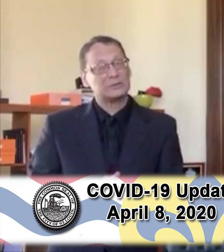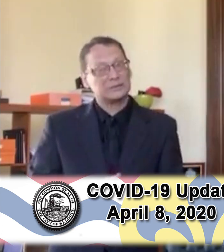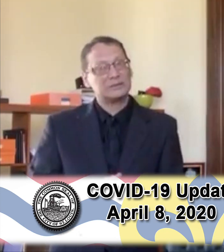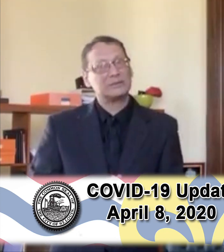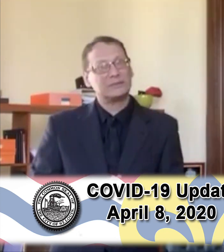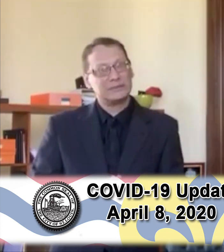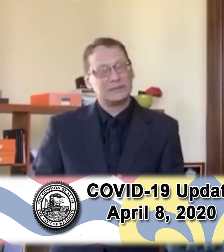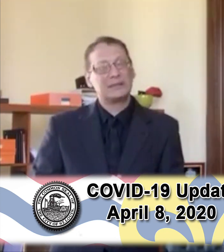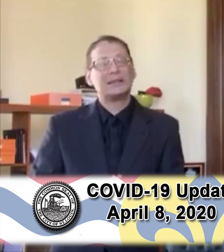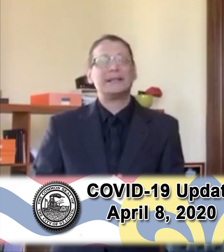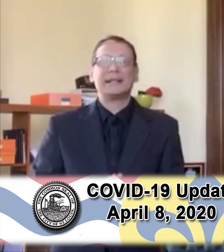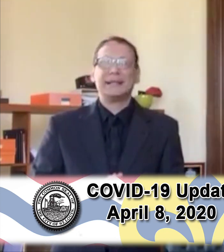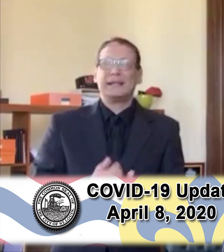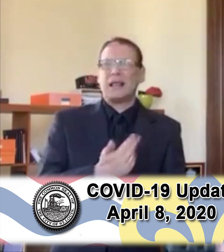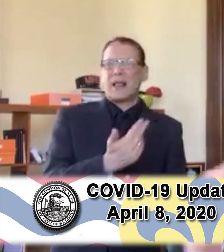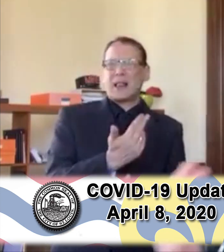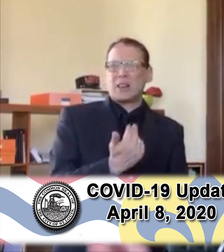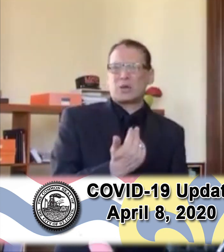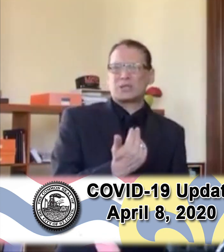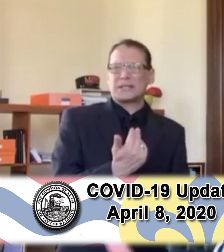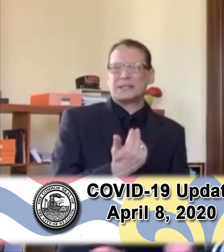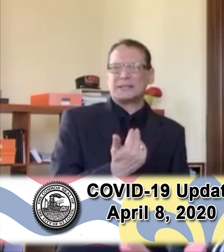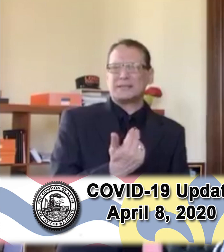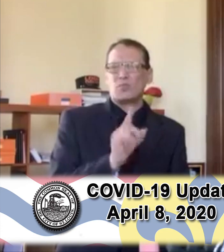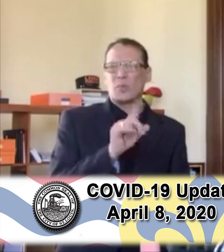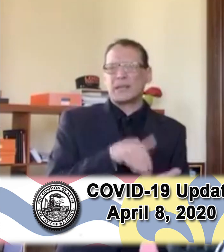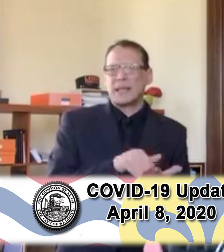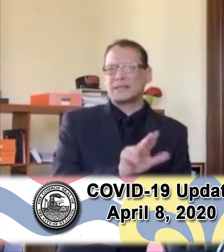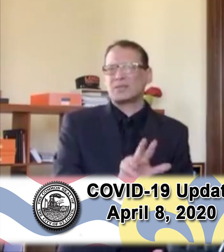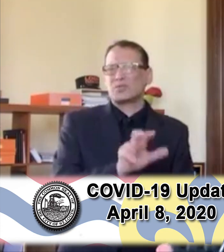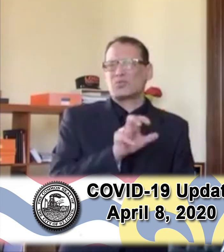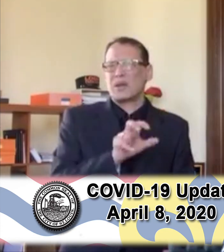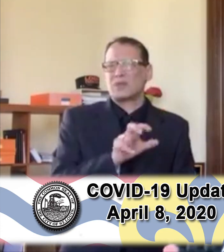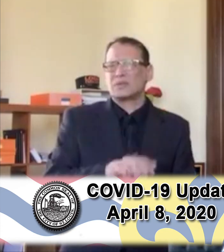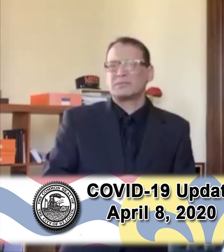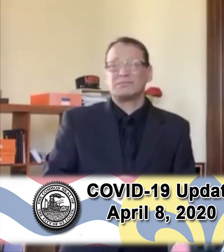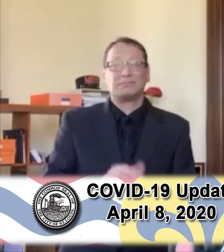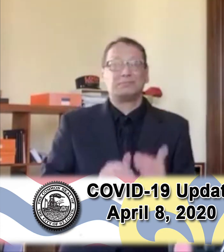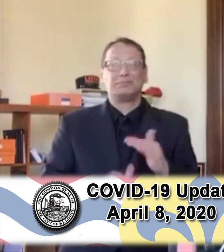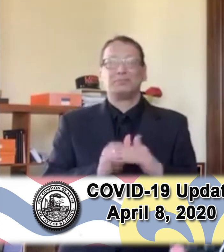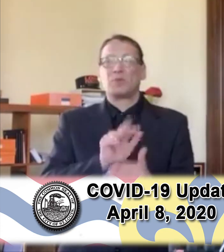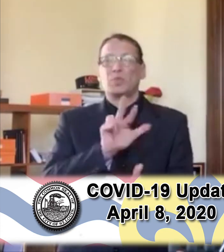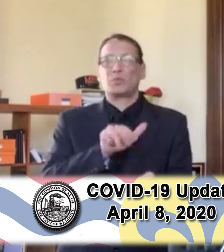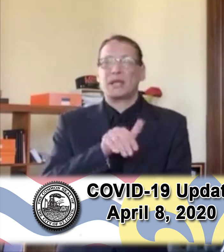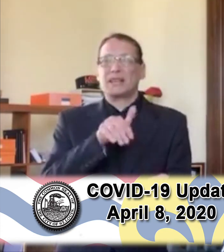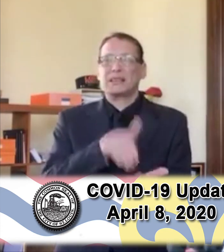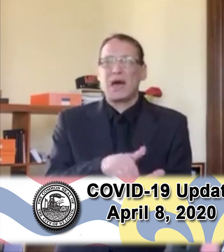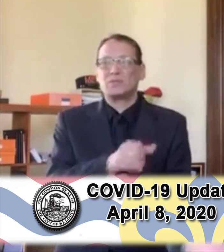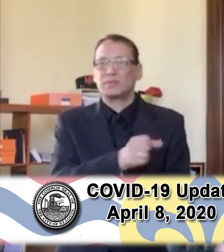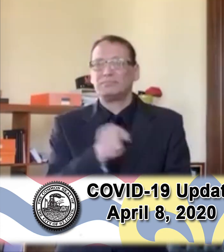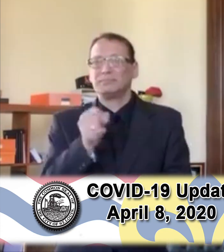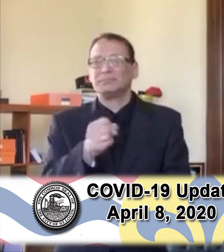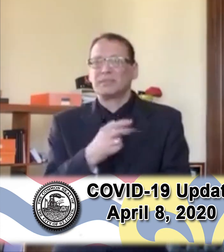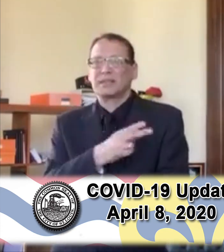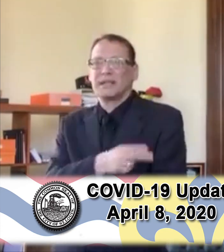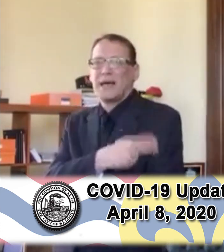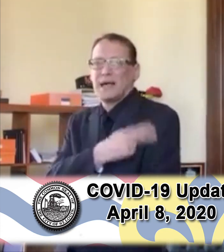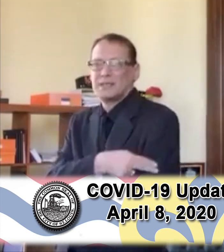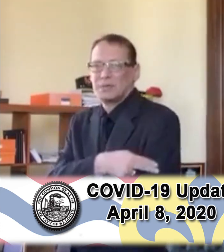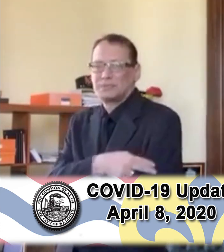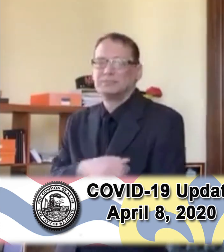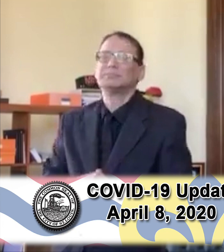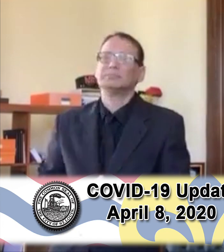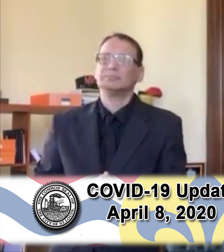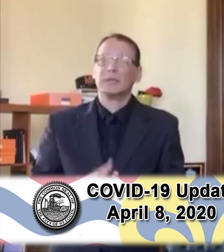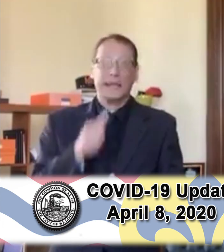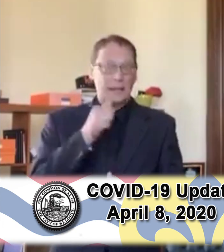possibly anywhere from 1,300 to maybe as many as 3,000 people being hospitalized. Yesterday, the number